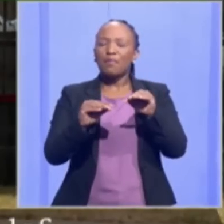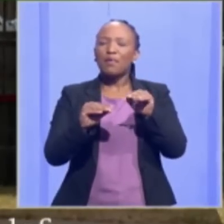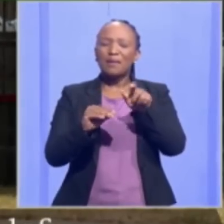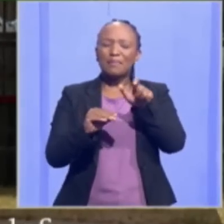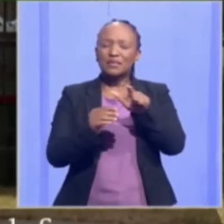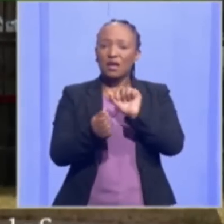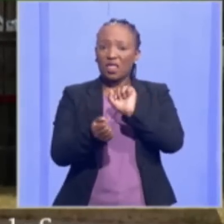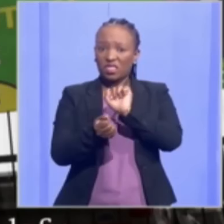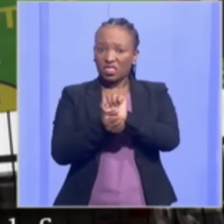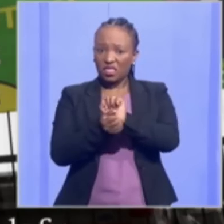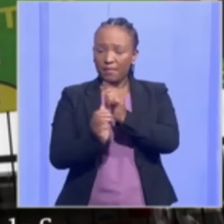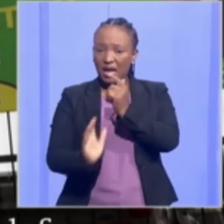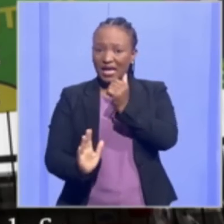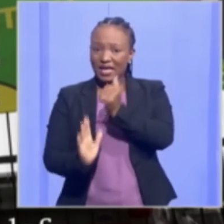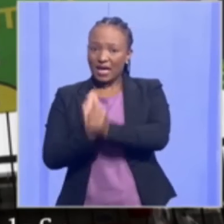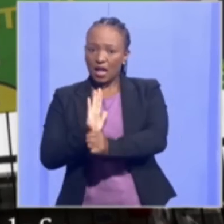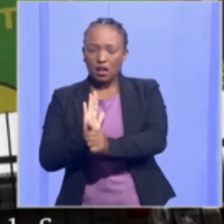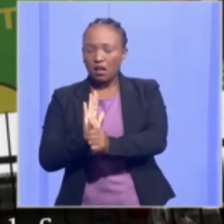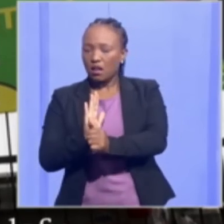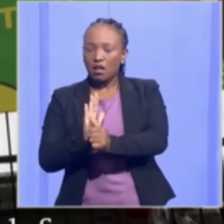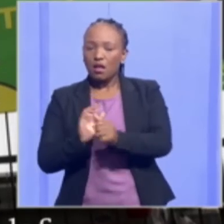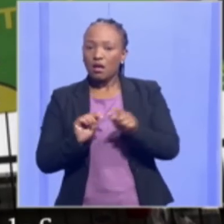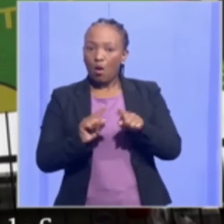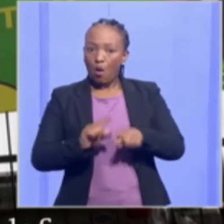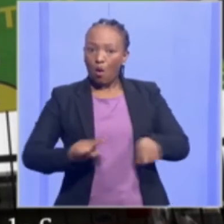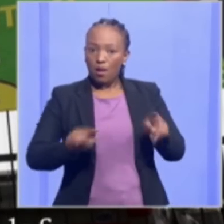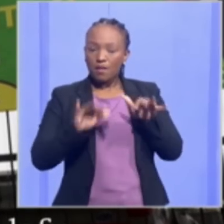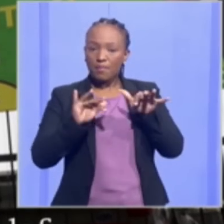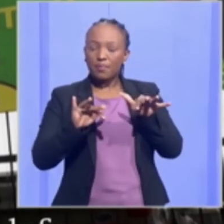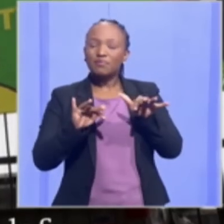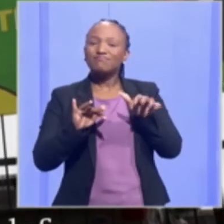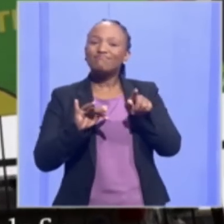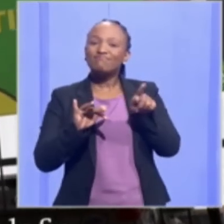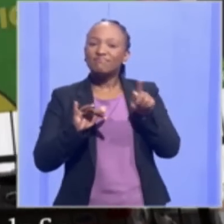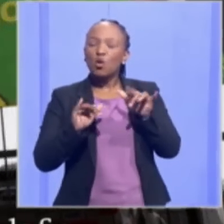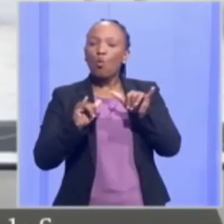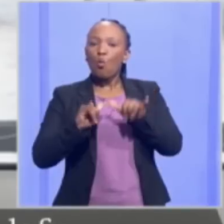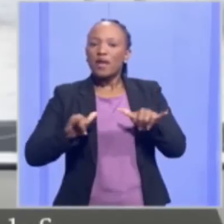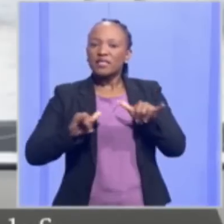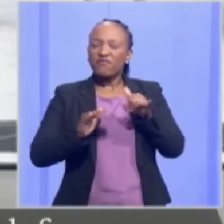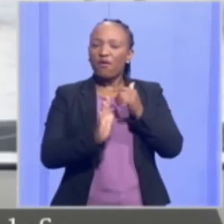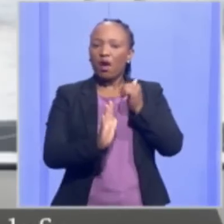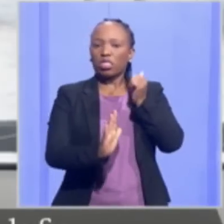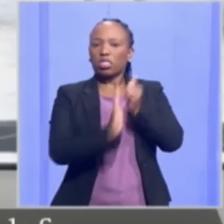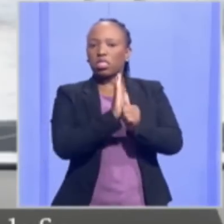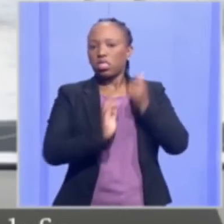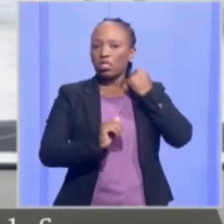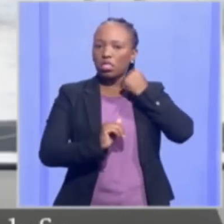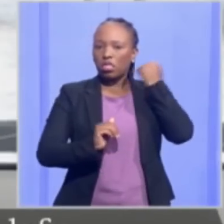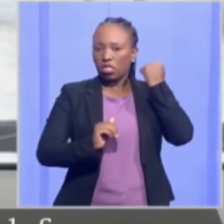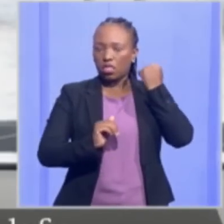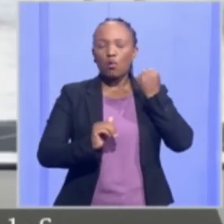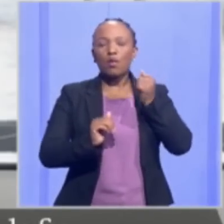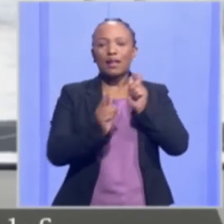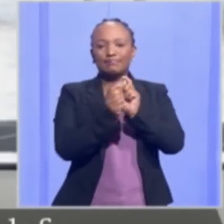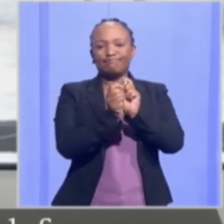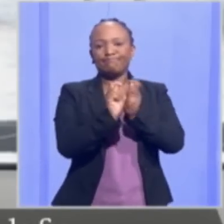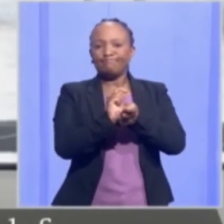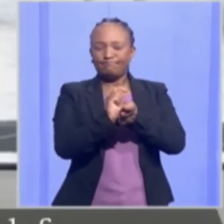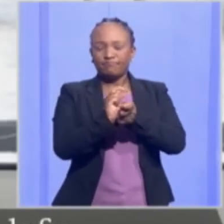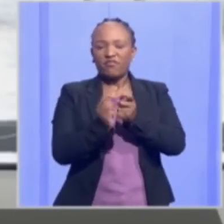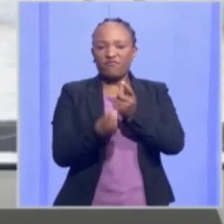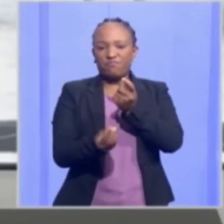bobedi. Ba tshwaruwa ba ne ba emetse lefu ba tla fuwa kahlolo ya ho hlola tjhankaneng. The Act specifically deals with